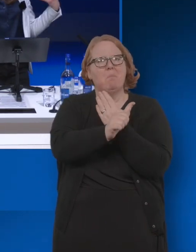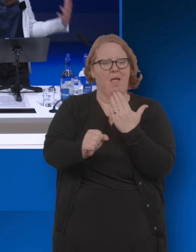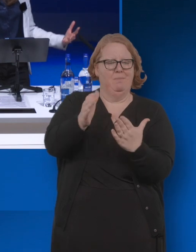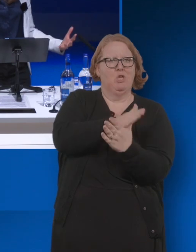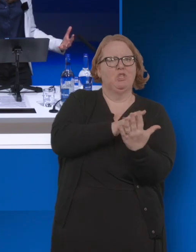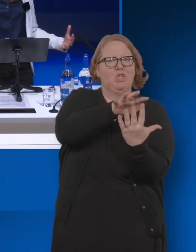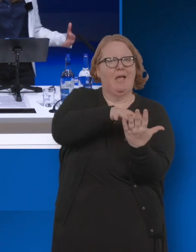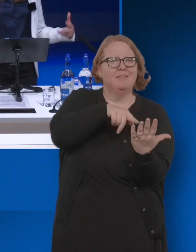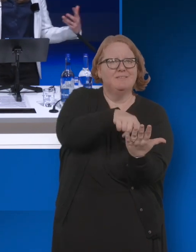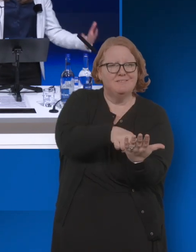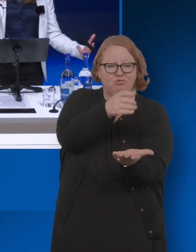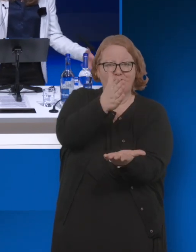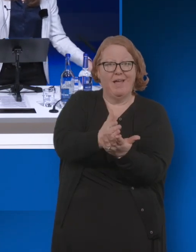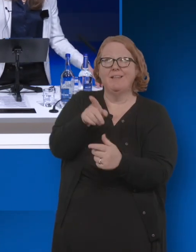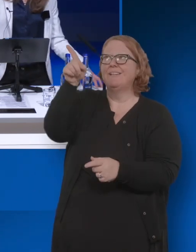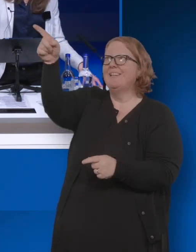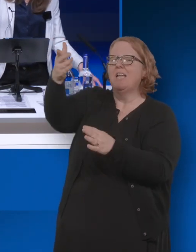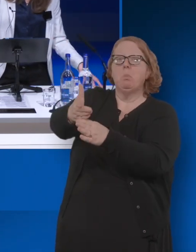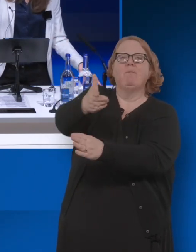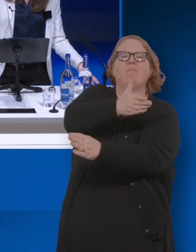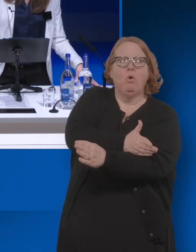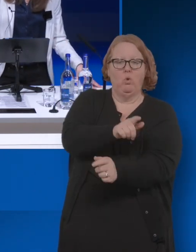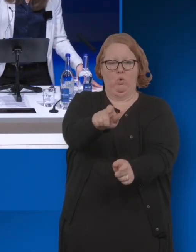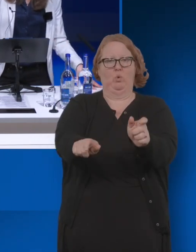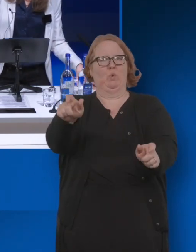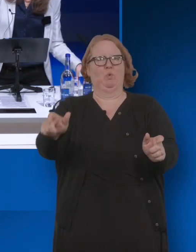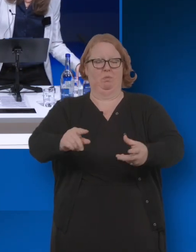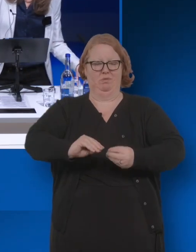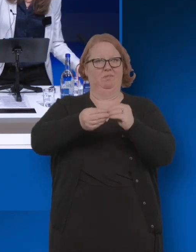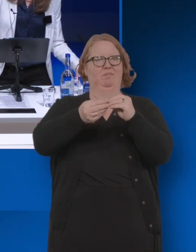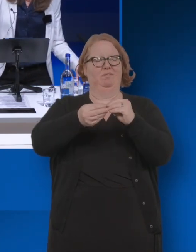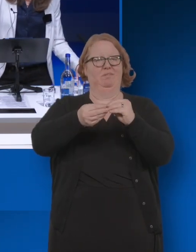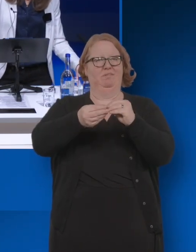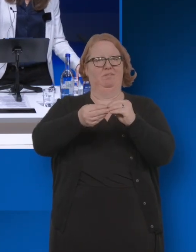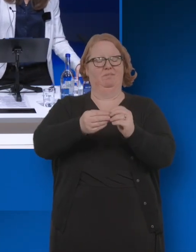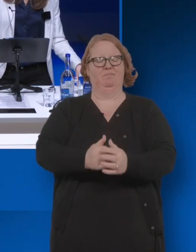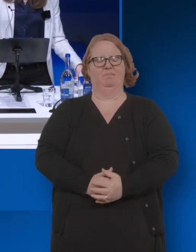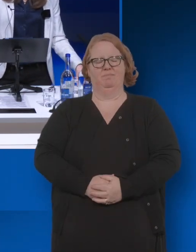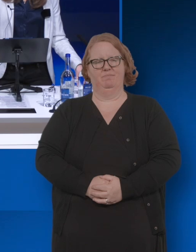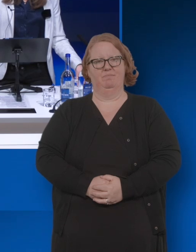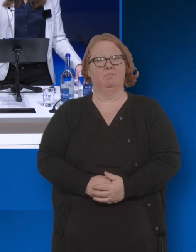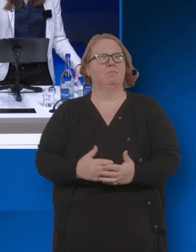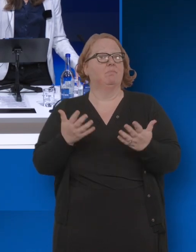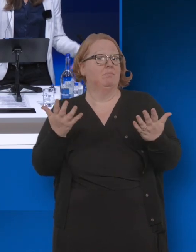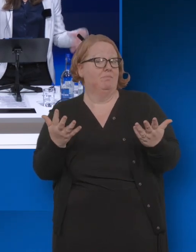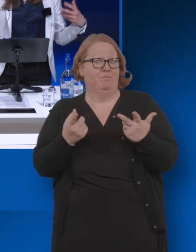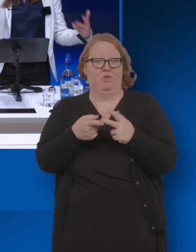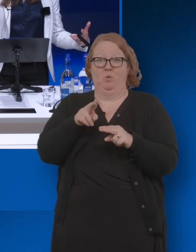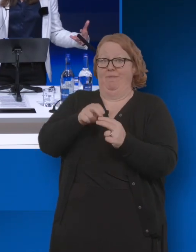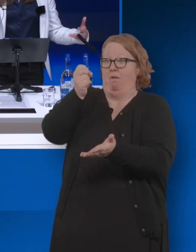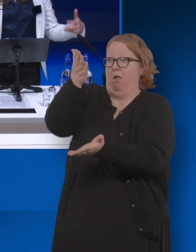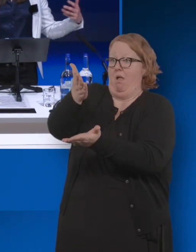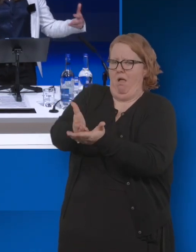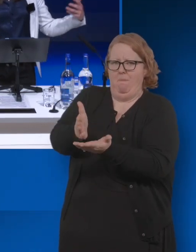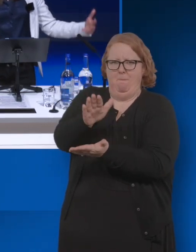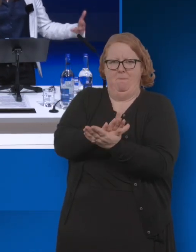was the reality that God existed before human beings were made. And therefore, if this is true,